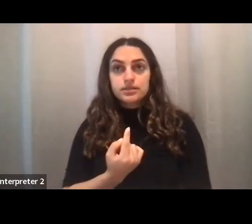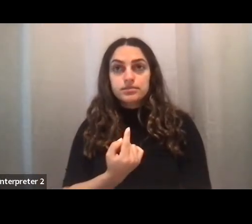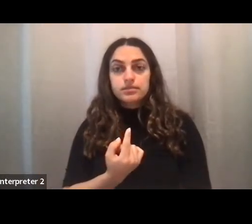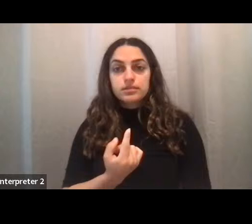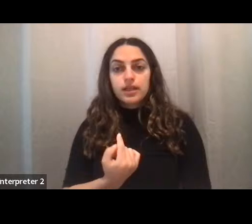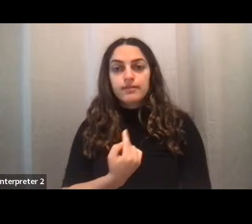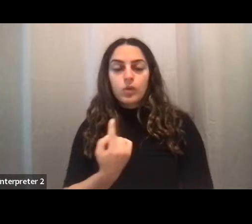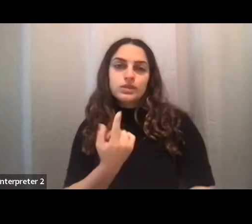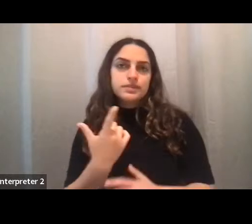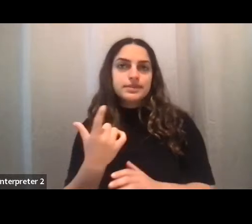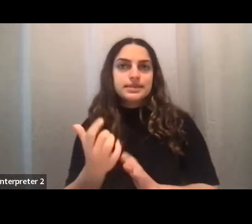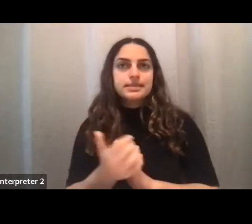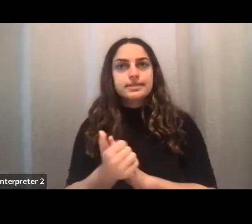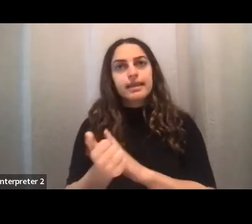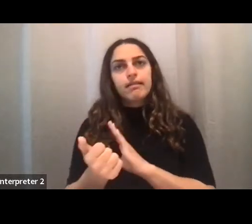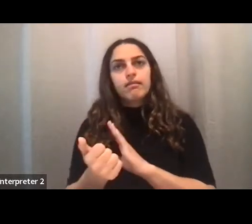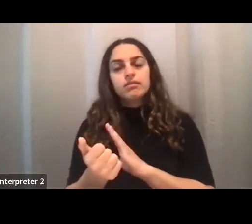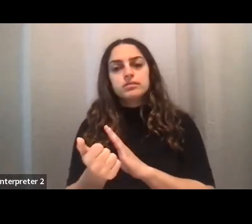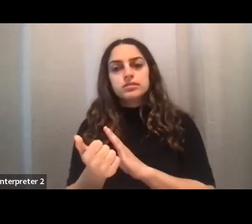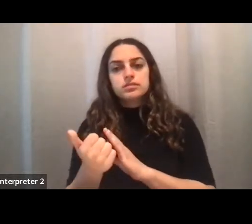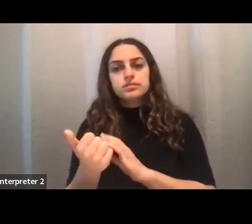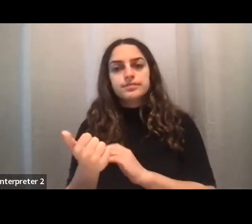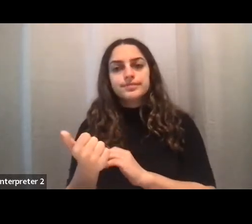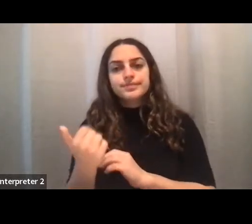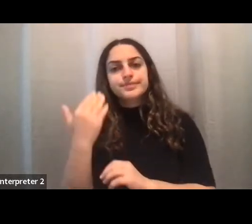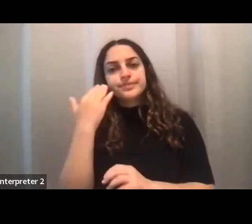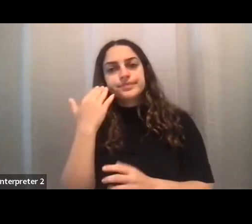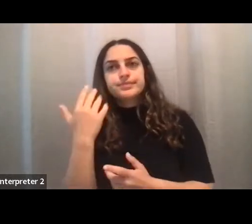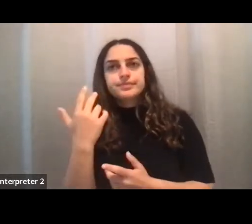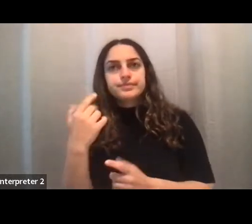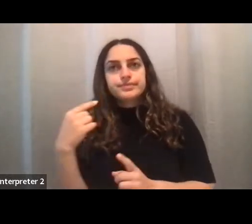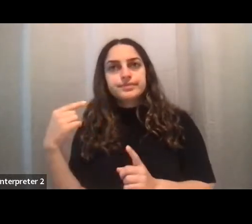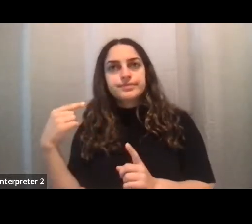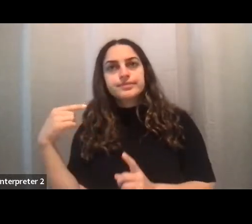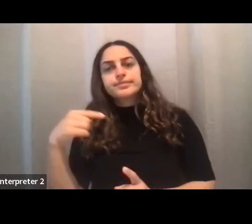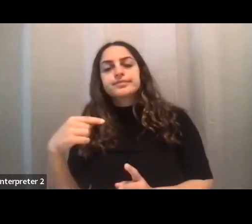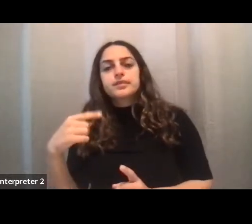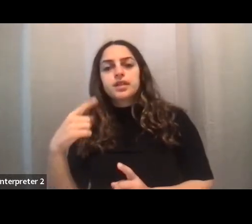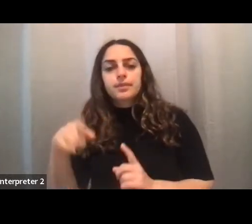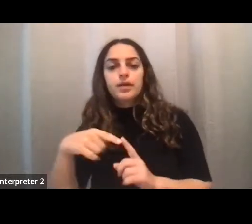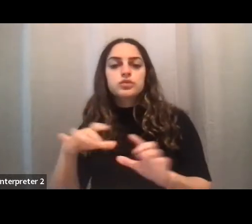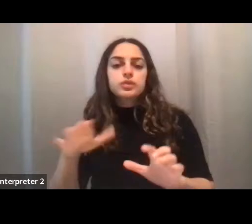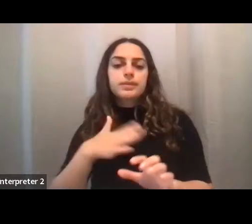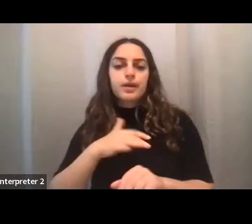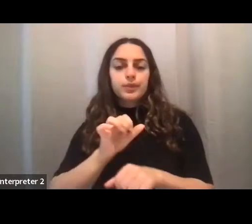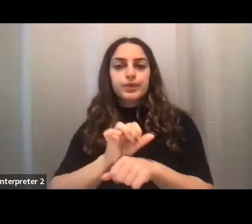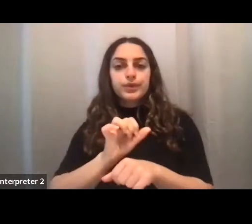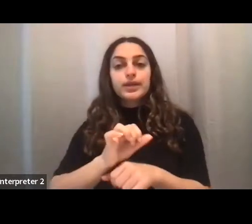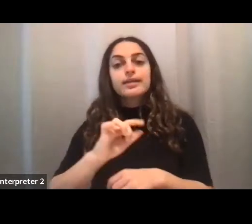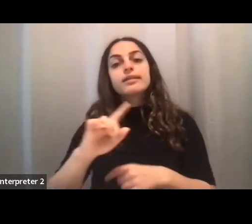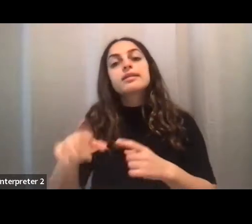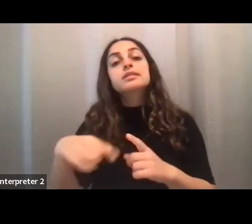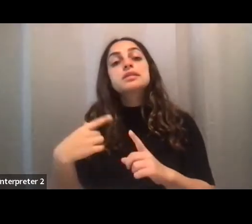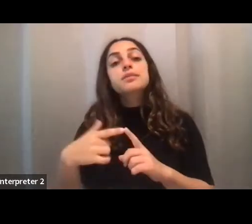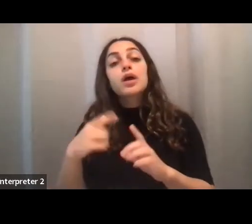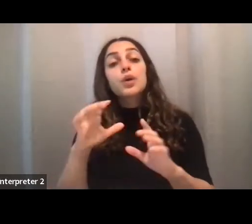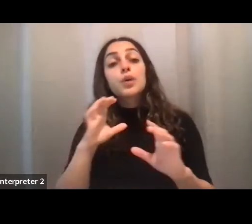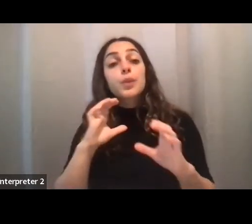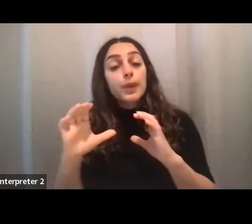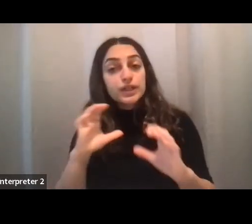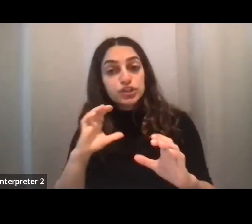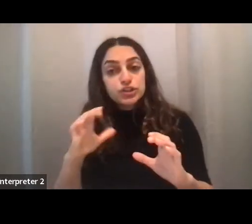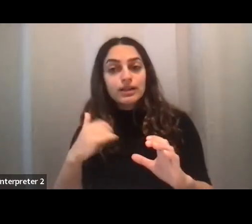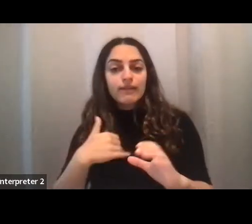skilled and you know adamant about doing the job that i do and it's about communication having the right